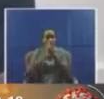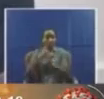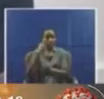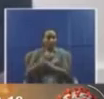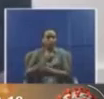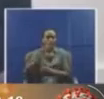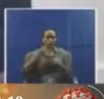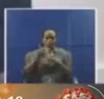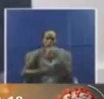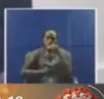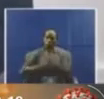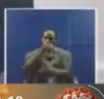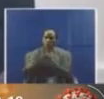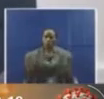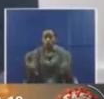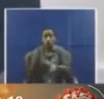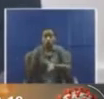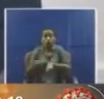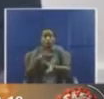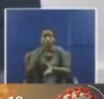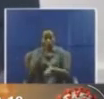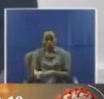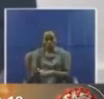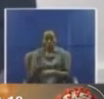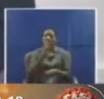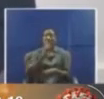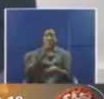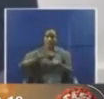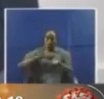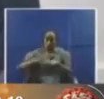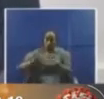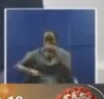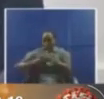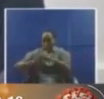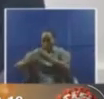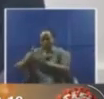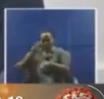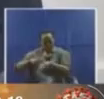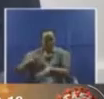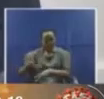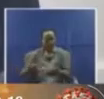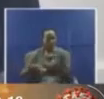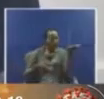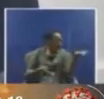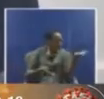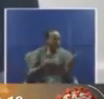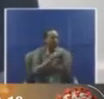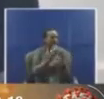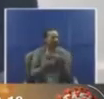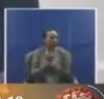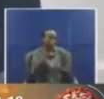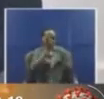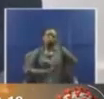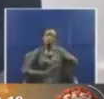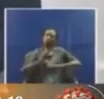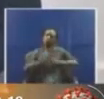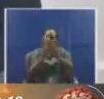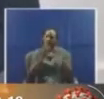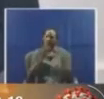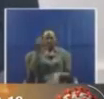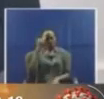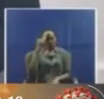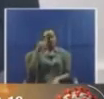to continue in the short term, again resulting in additional revenue. Can the Honourable Minister give us an indication? And yes, it could be very